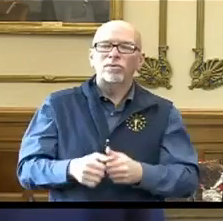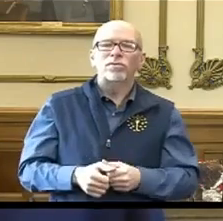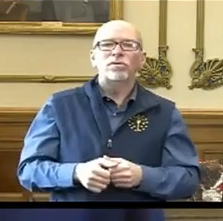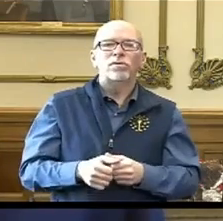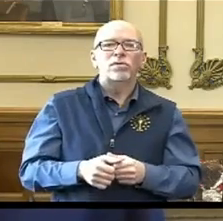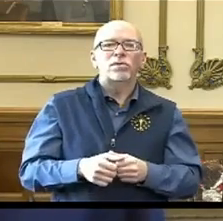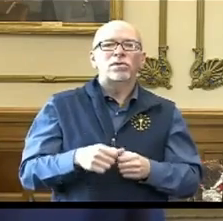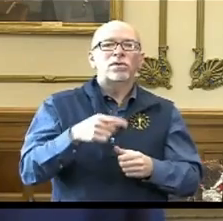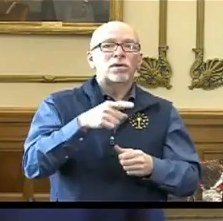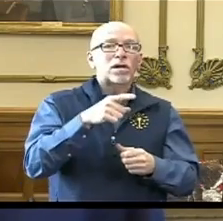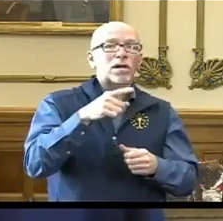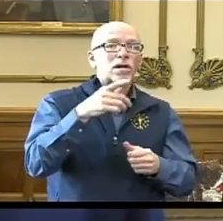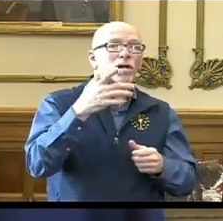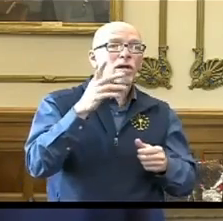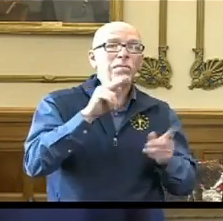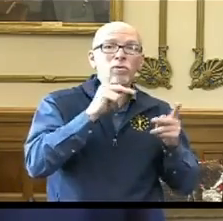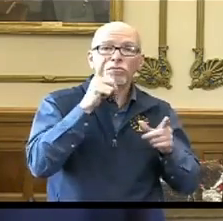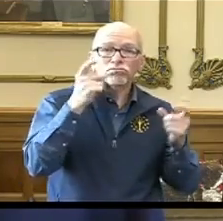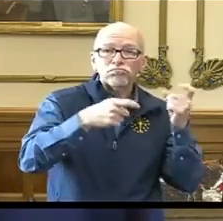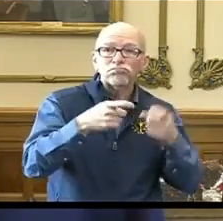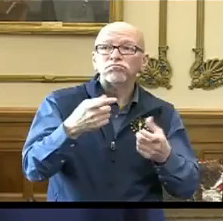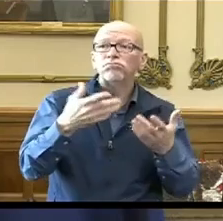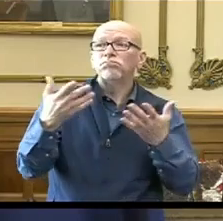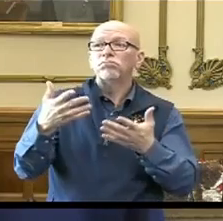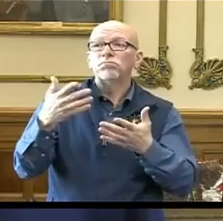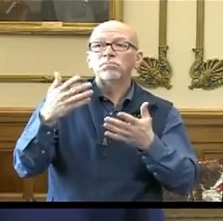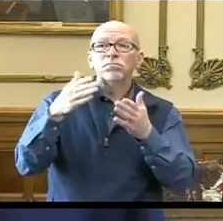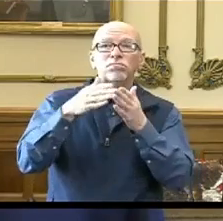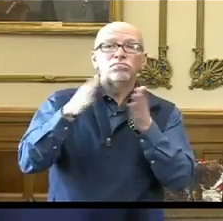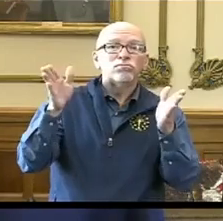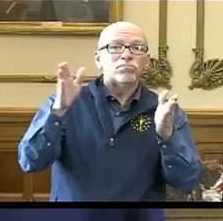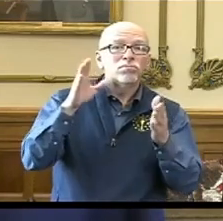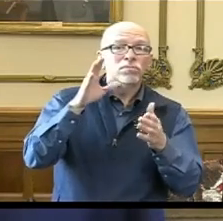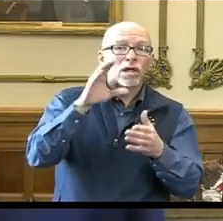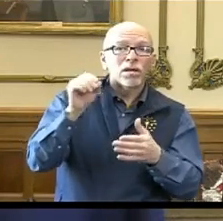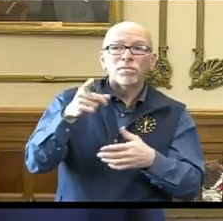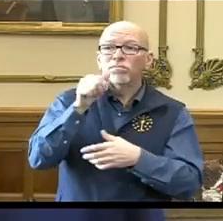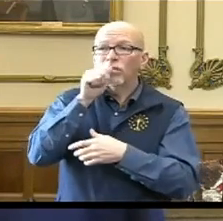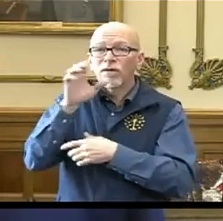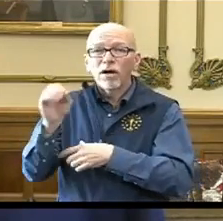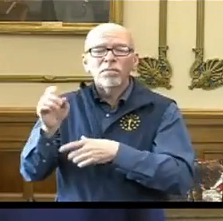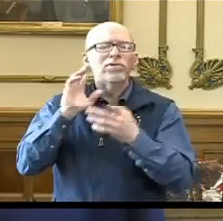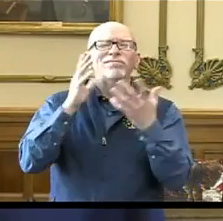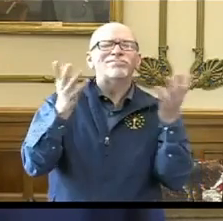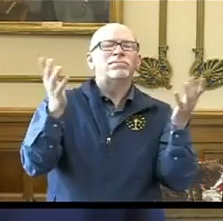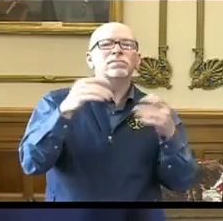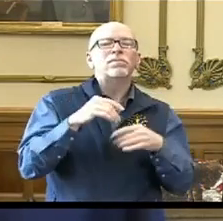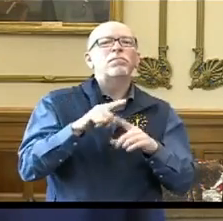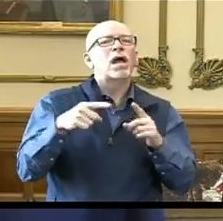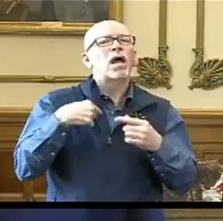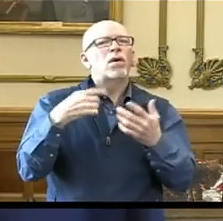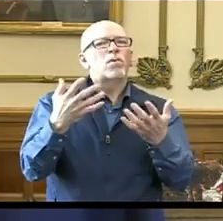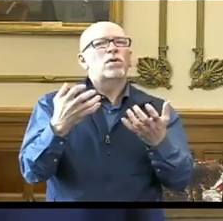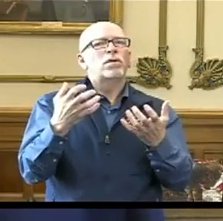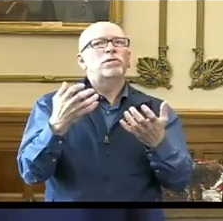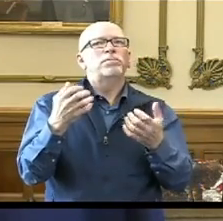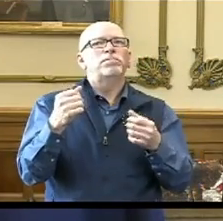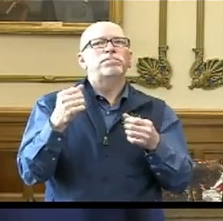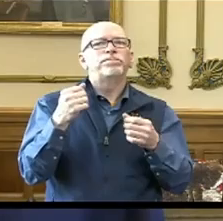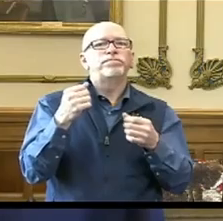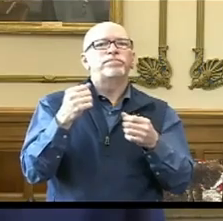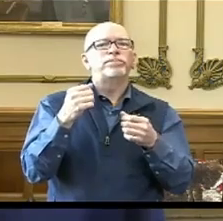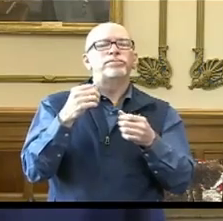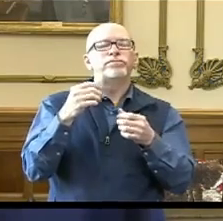it's the philanthropic community or the private sector or the public sector. But I wanted to kind of squarely focus today